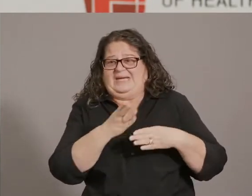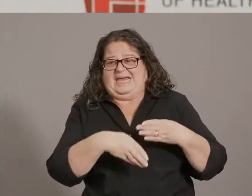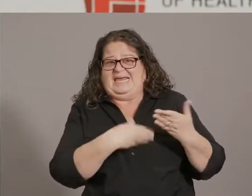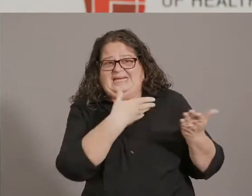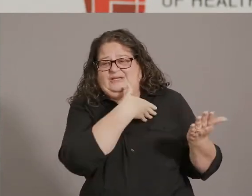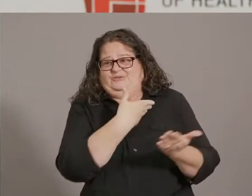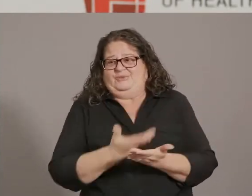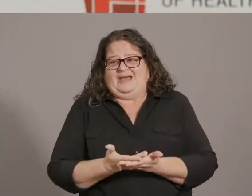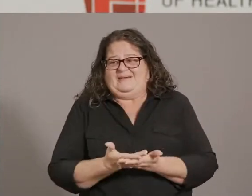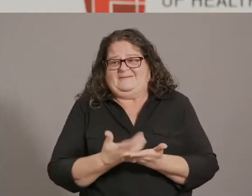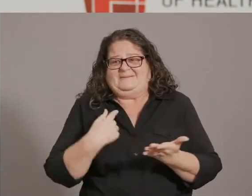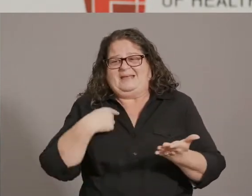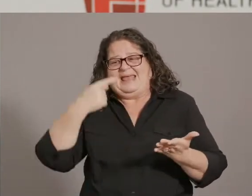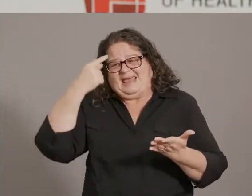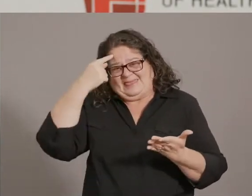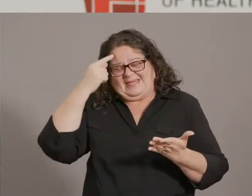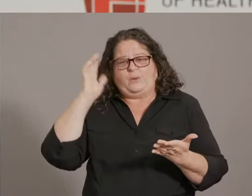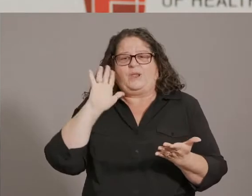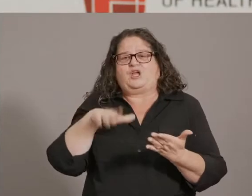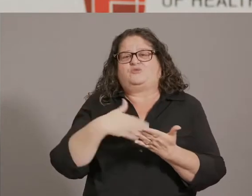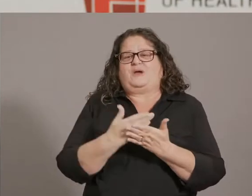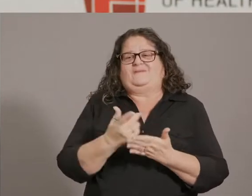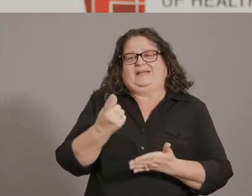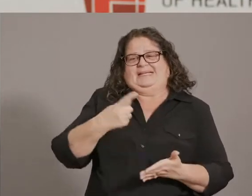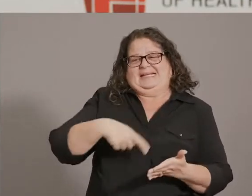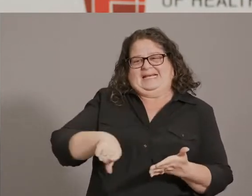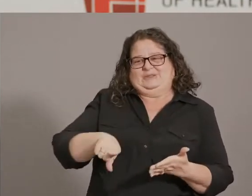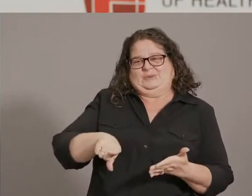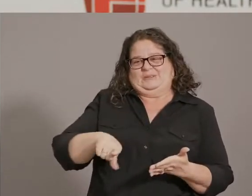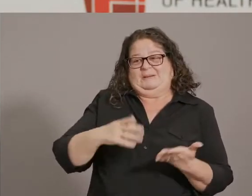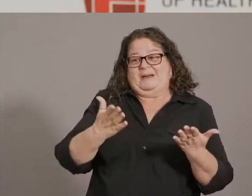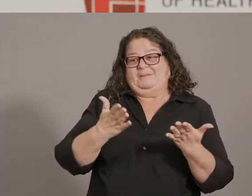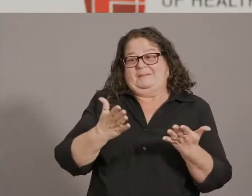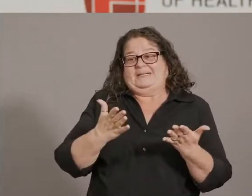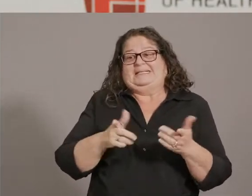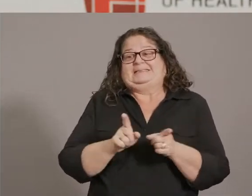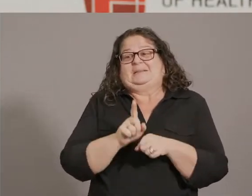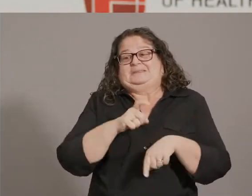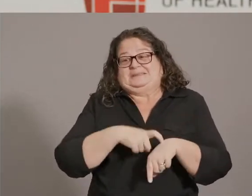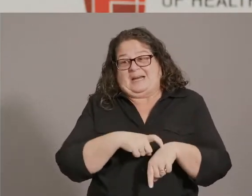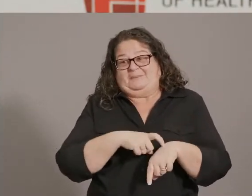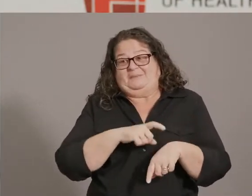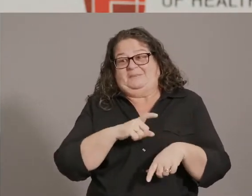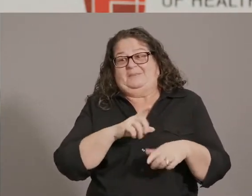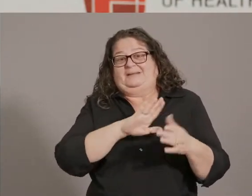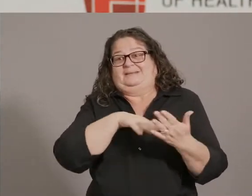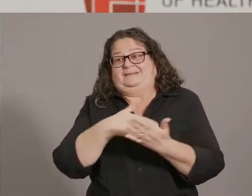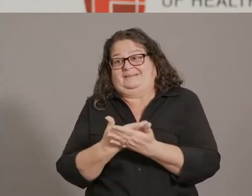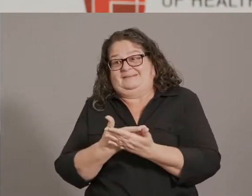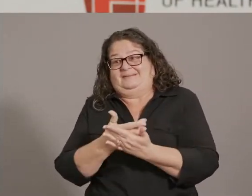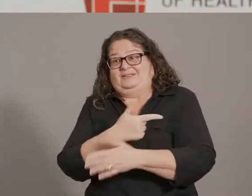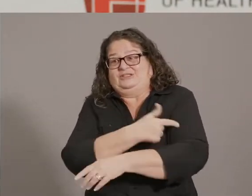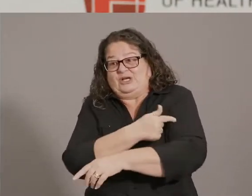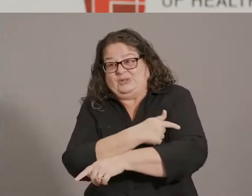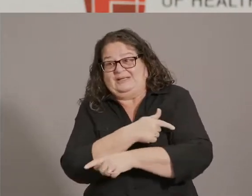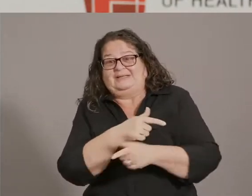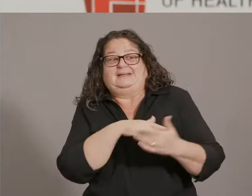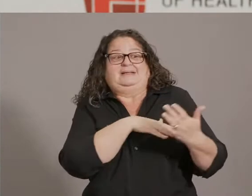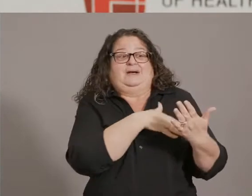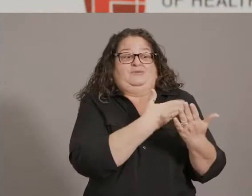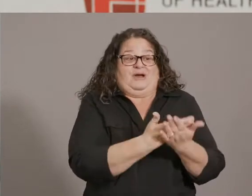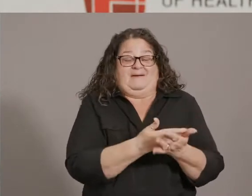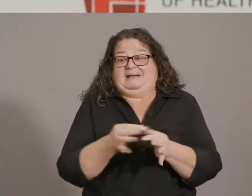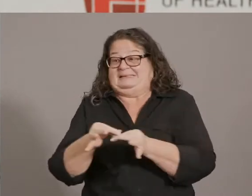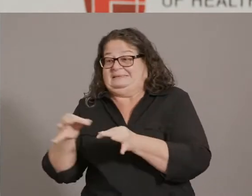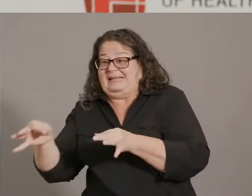next week, about the same time as potentially next week's doses. So hopefully we'll have a lot more Moderna in the state next